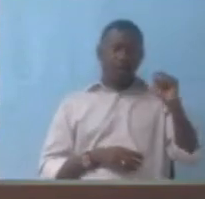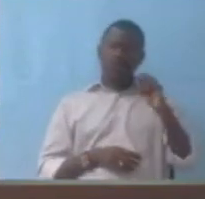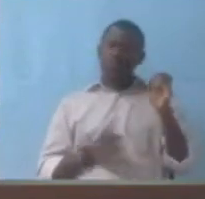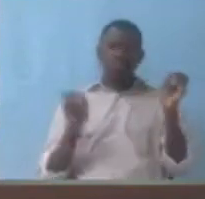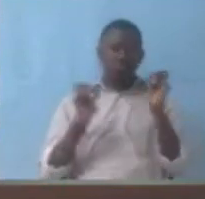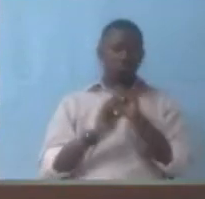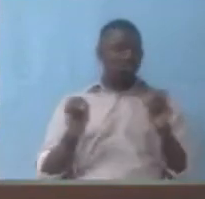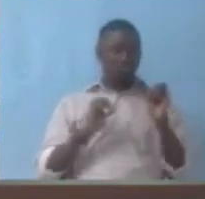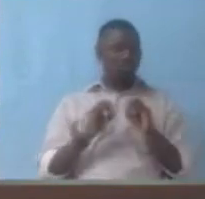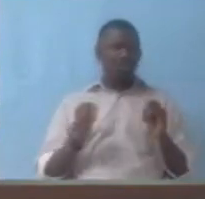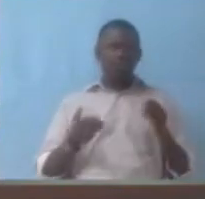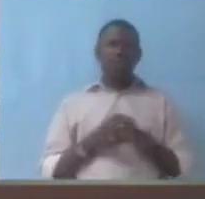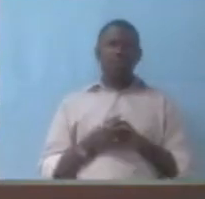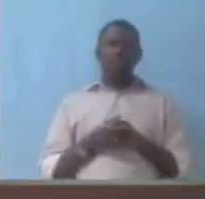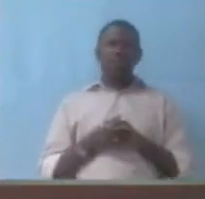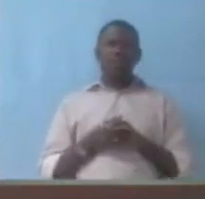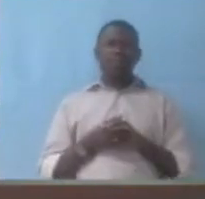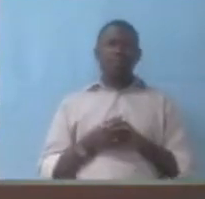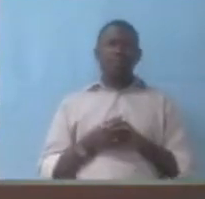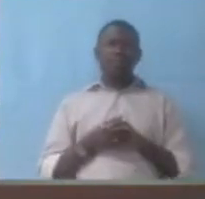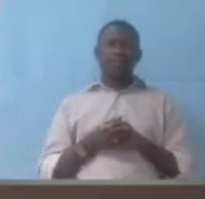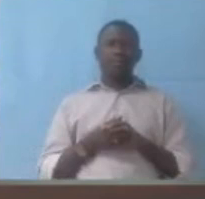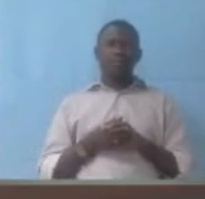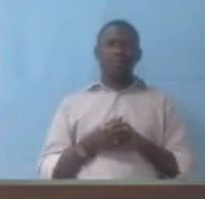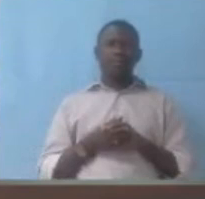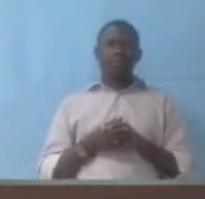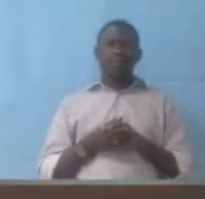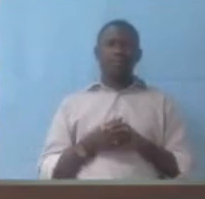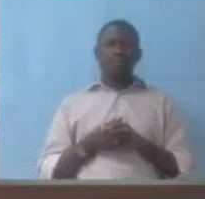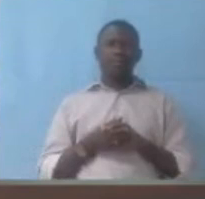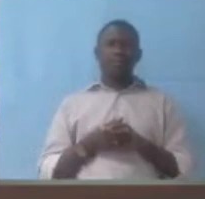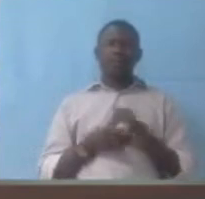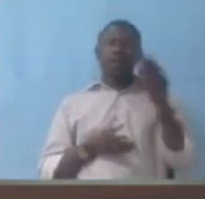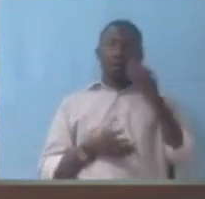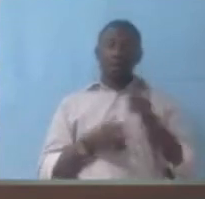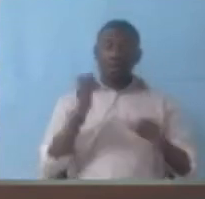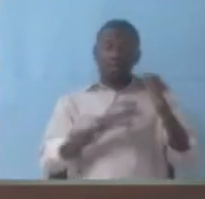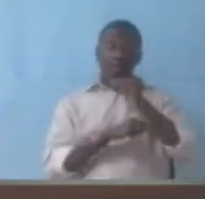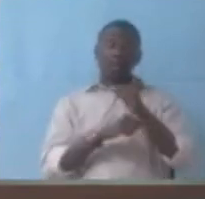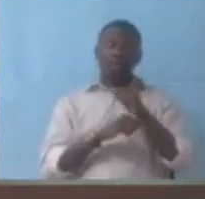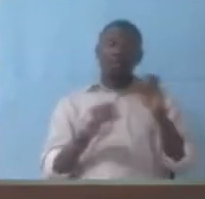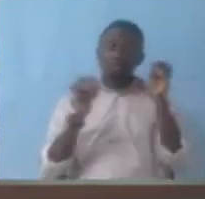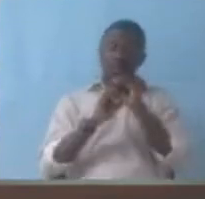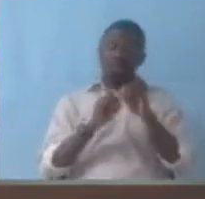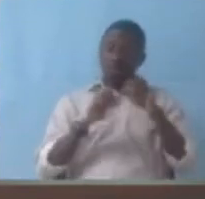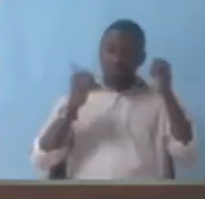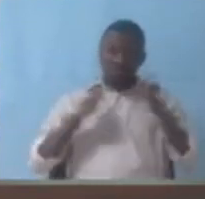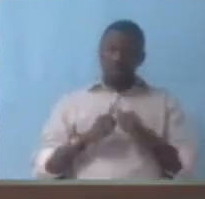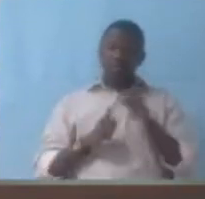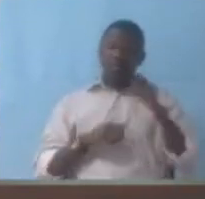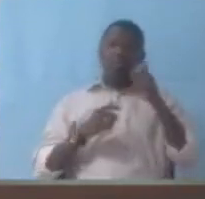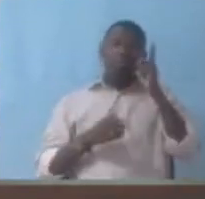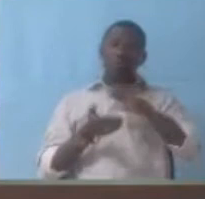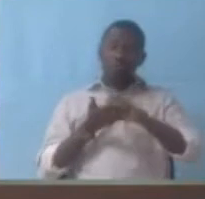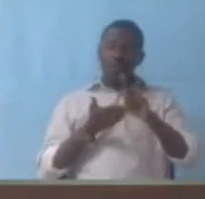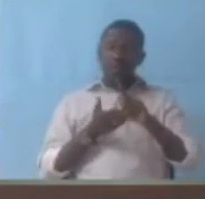ni numbang kokang num me alang ka man kuati. What a fenty. When I came back, nothing was operating for the 1 week. The military were